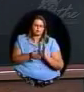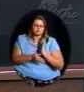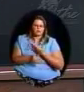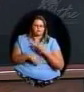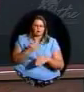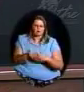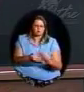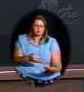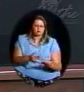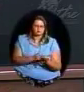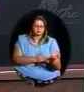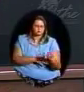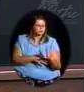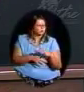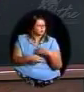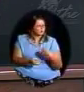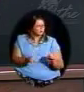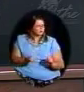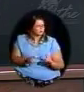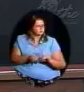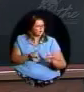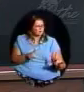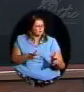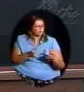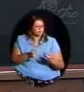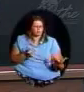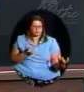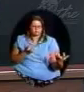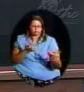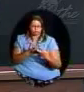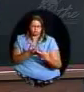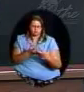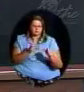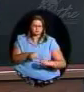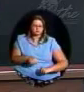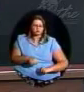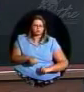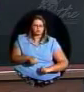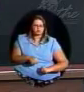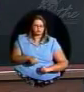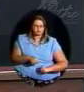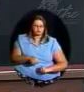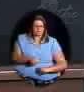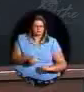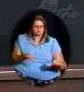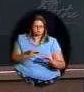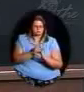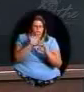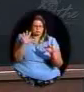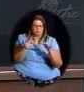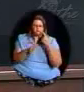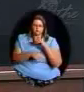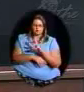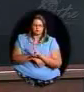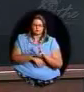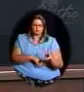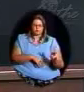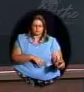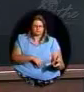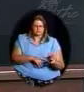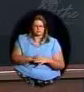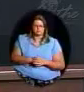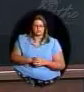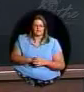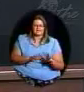throughout the organization, but we're trying to get this aligned so that actually can be totally transparent out there on the website. And it is